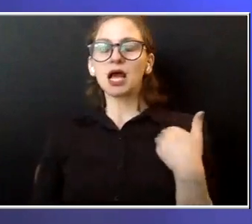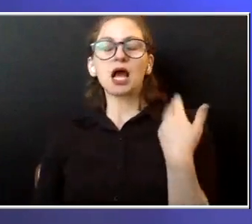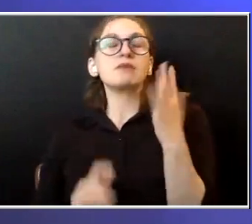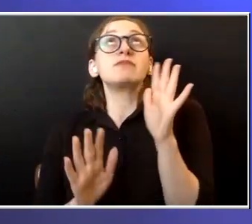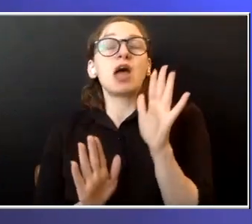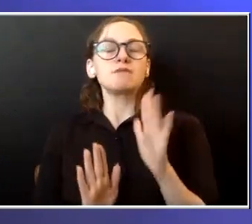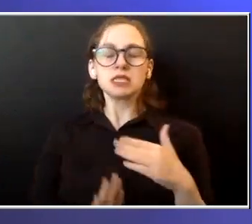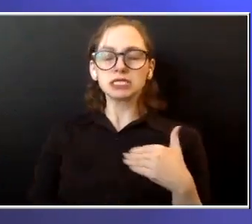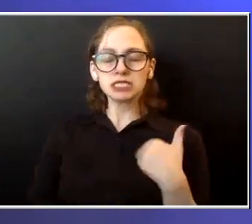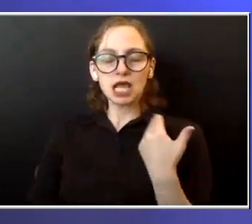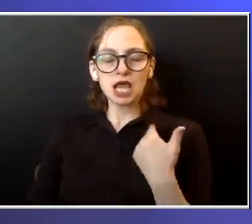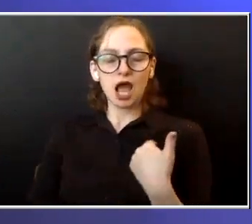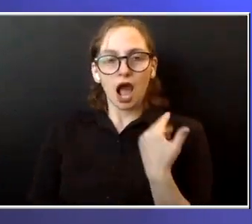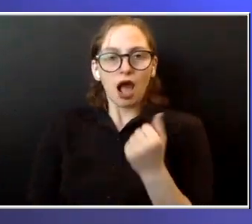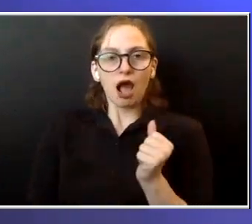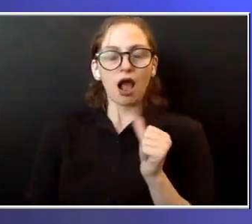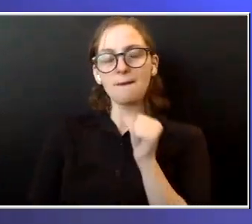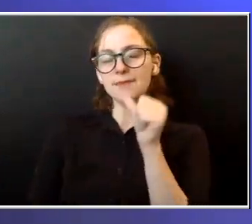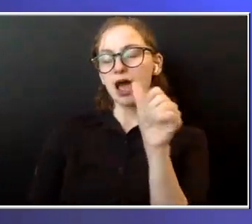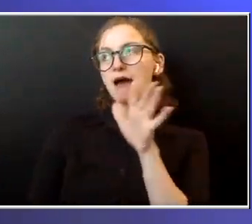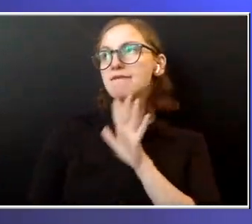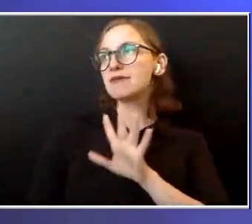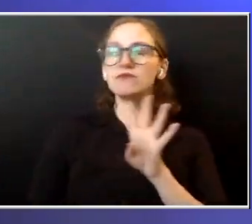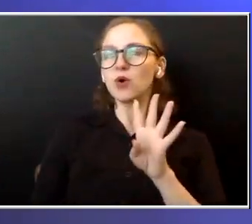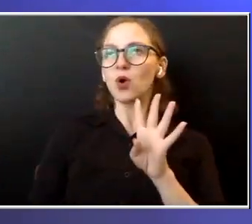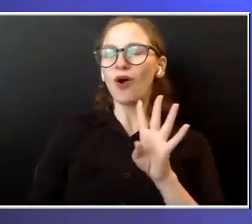I I'm heard. not 54 years old.